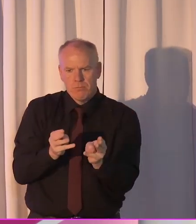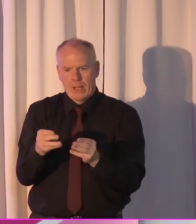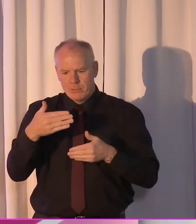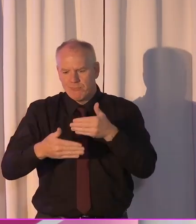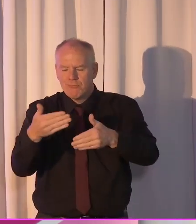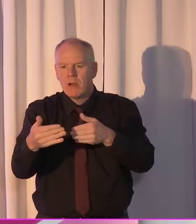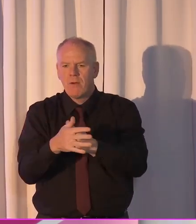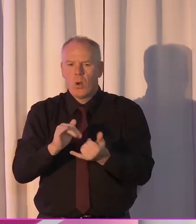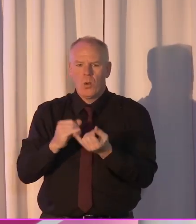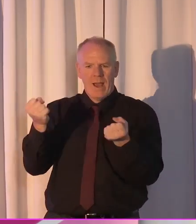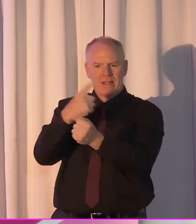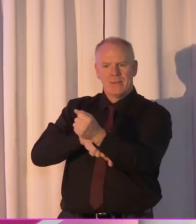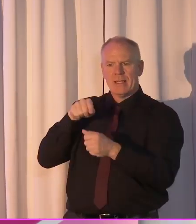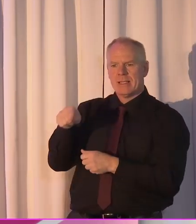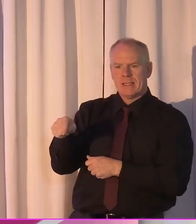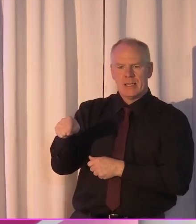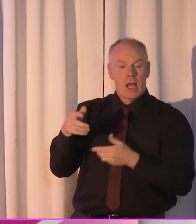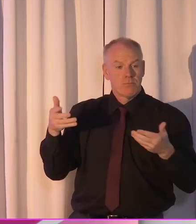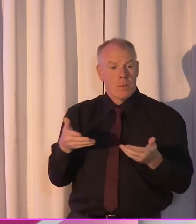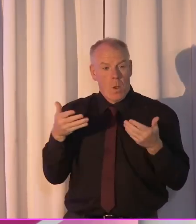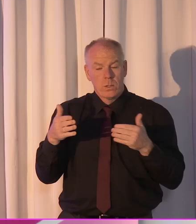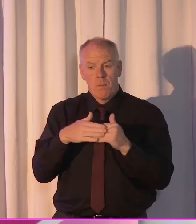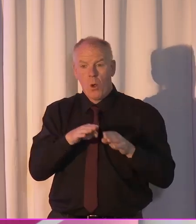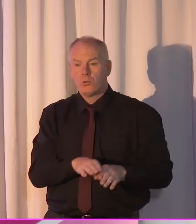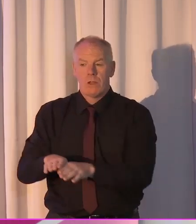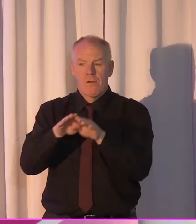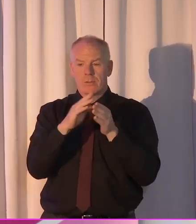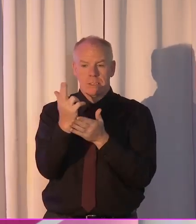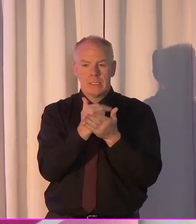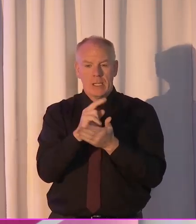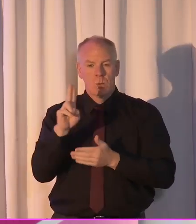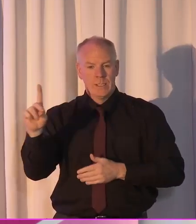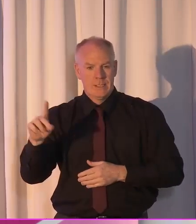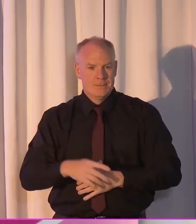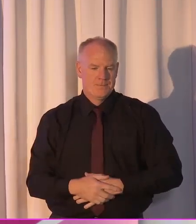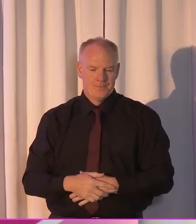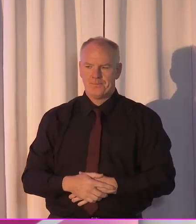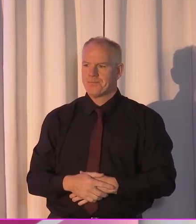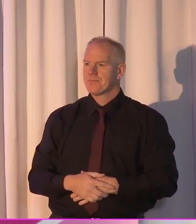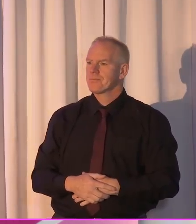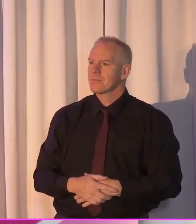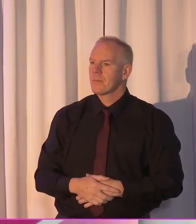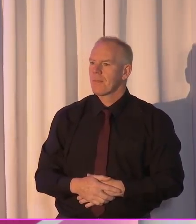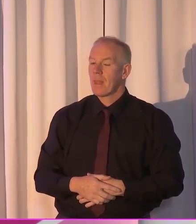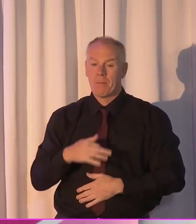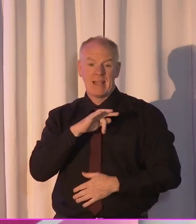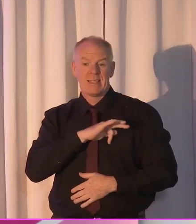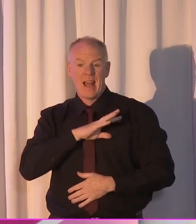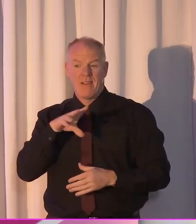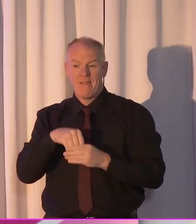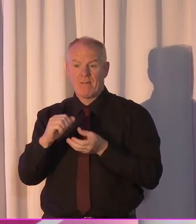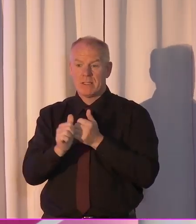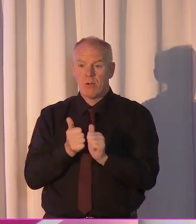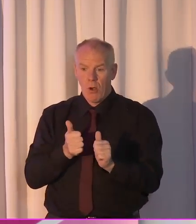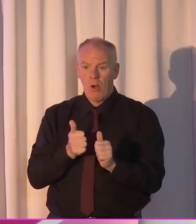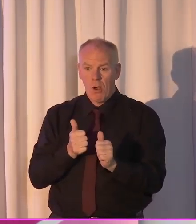practice relating to people with disabilities and promoting universal design. As a sportswoman myself from the west of